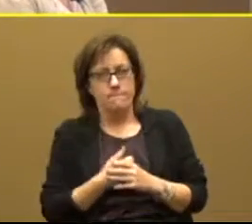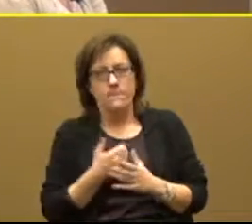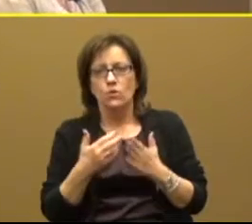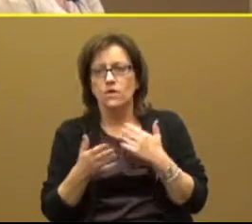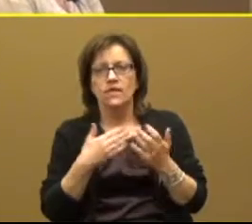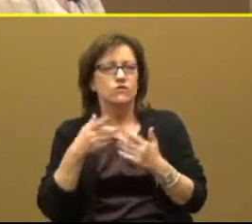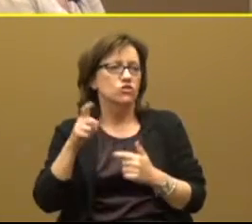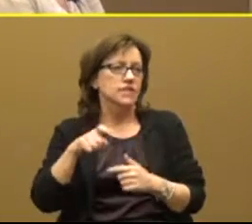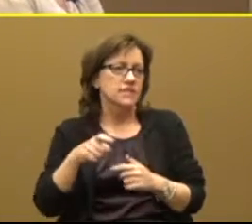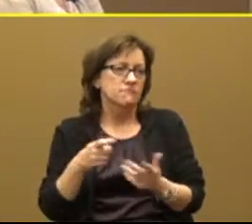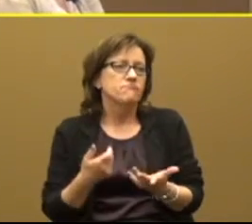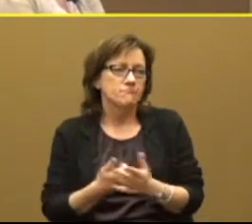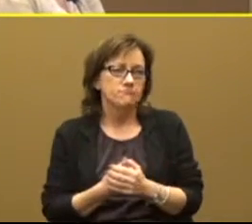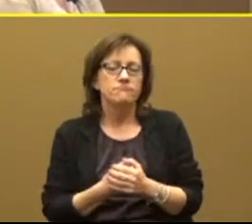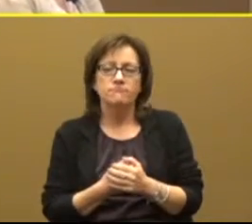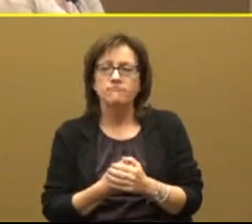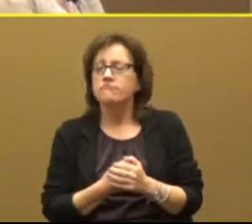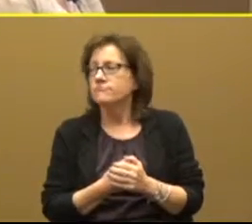whenever the teacher needs them.